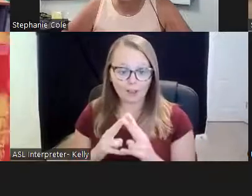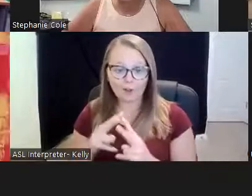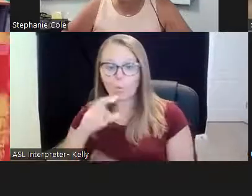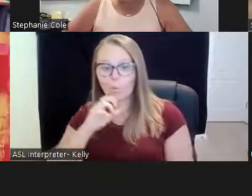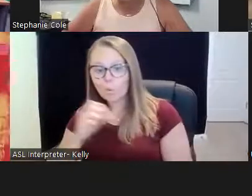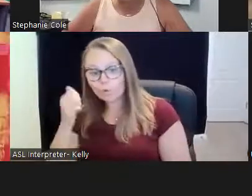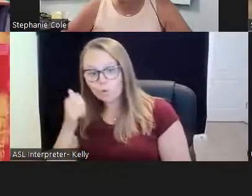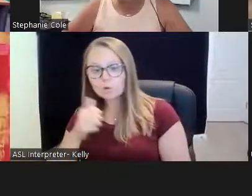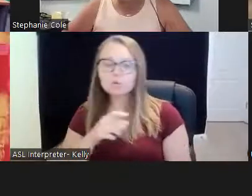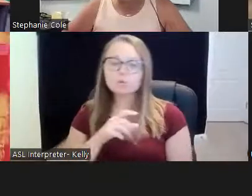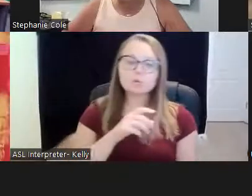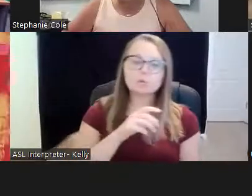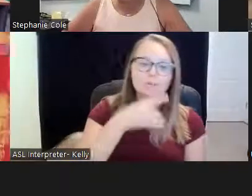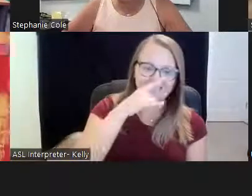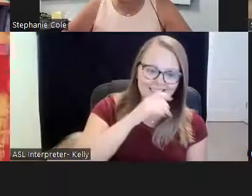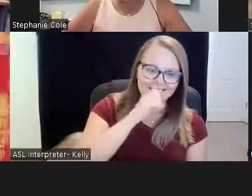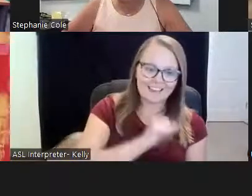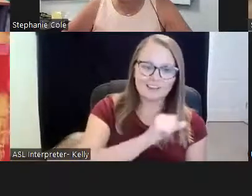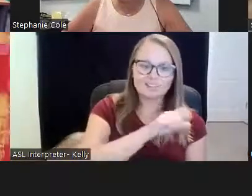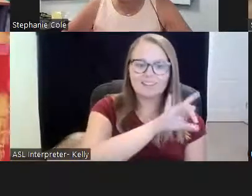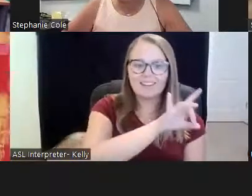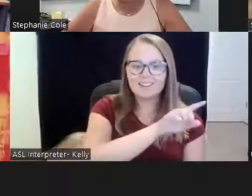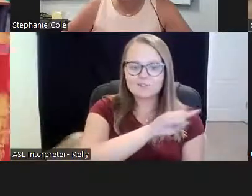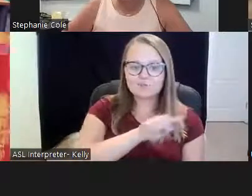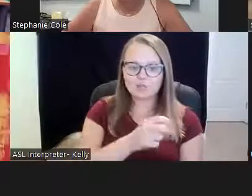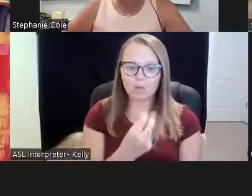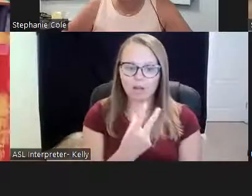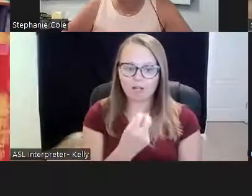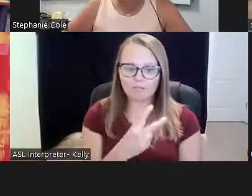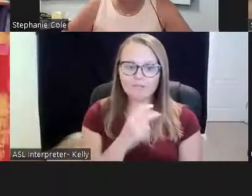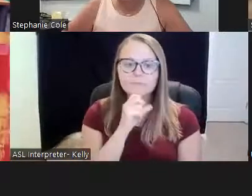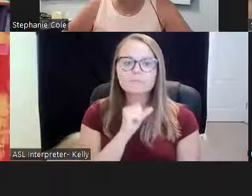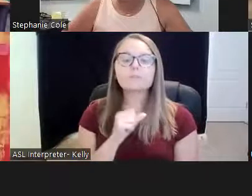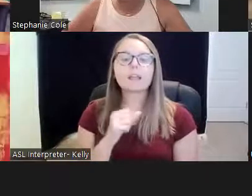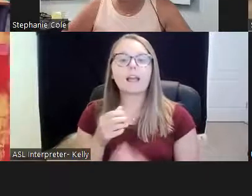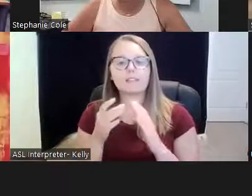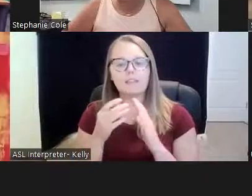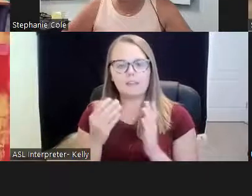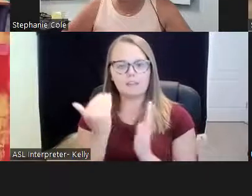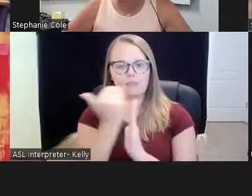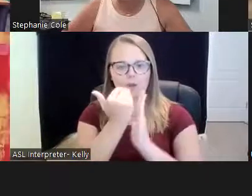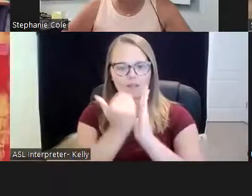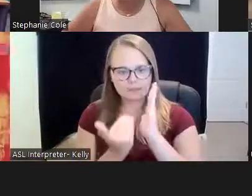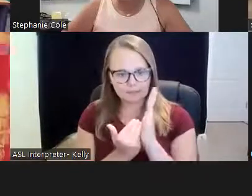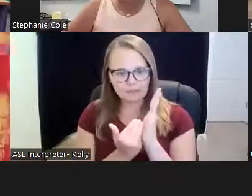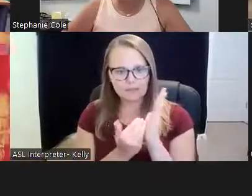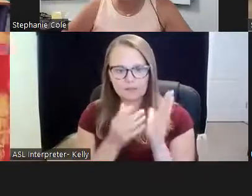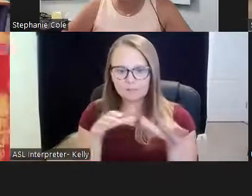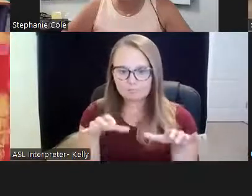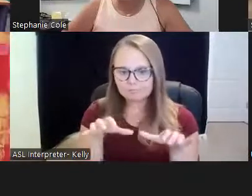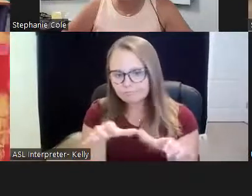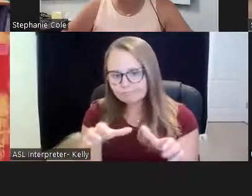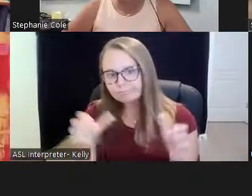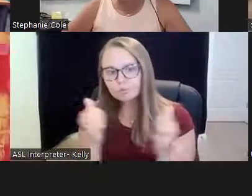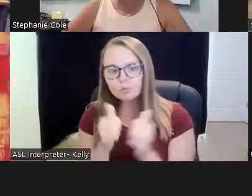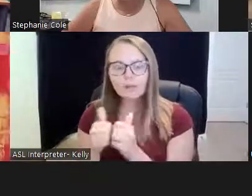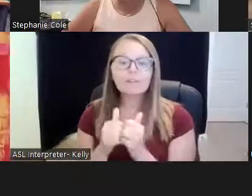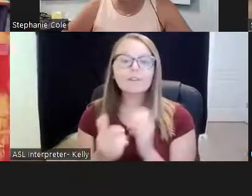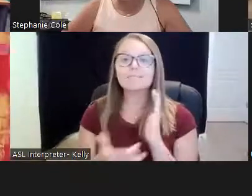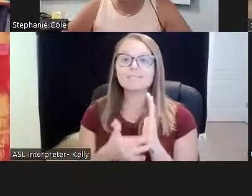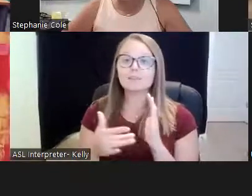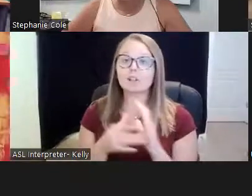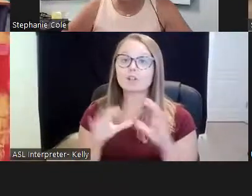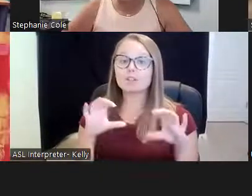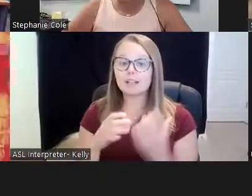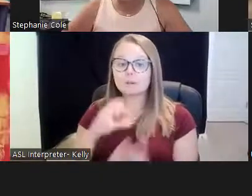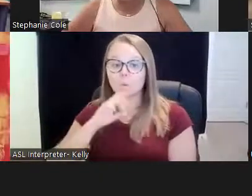ages 8 to 12, and participants are led through a recipe by a program lead. Technology classes